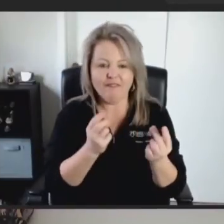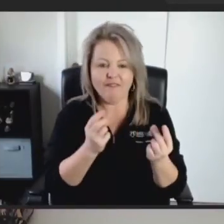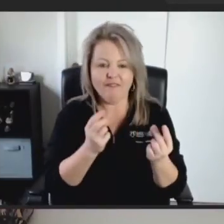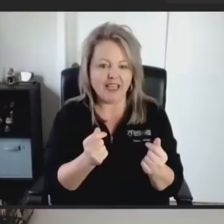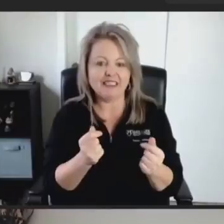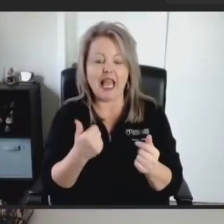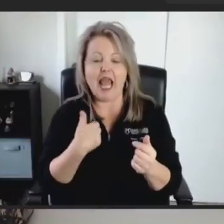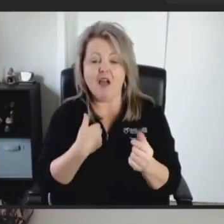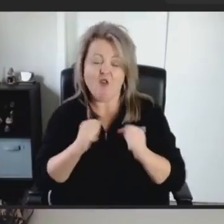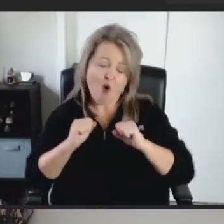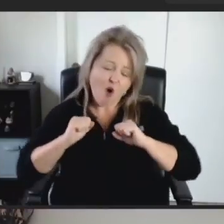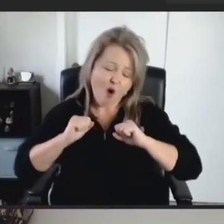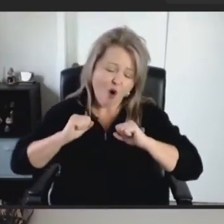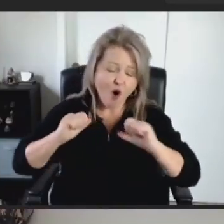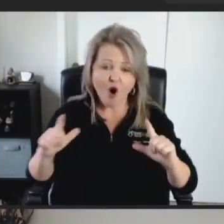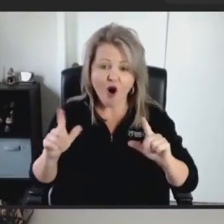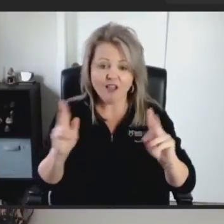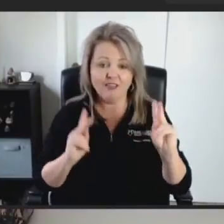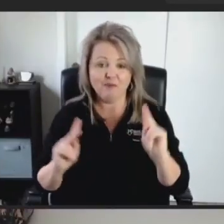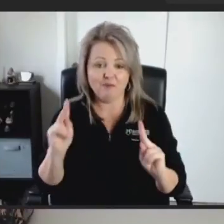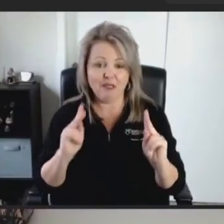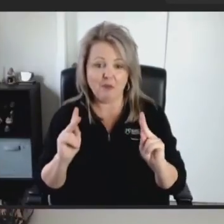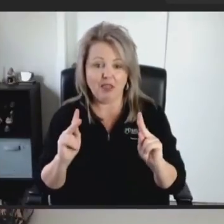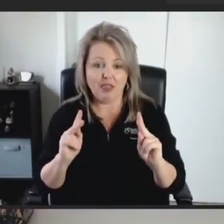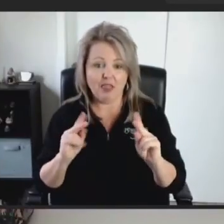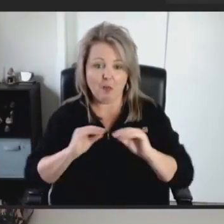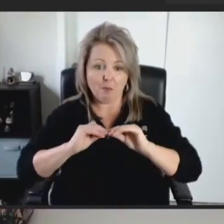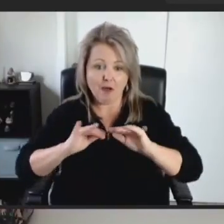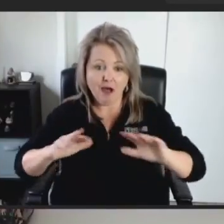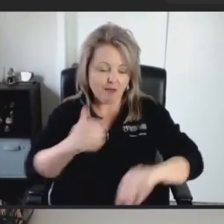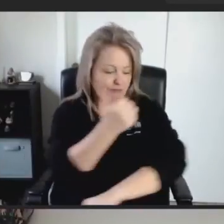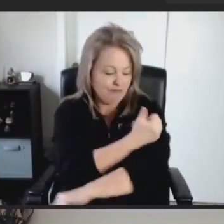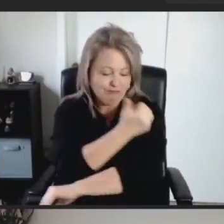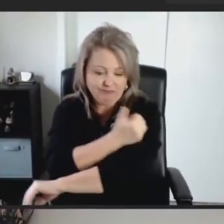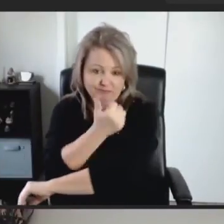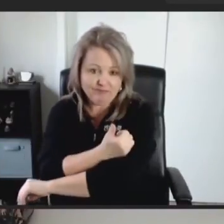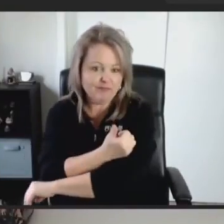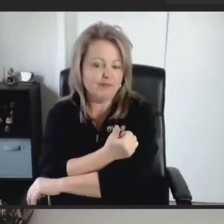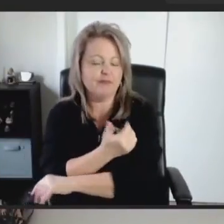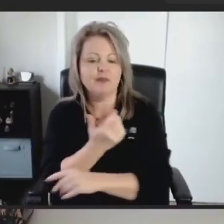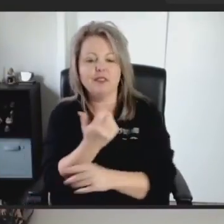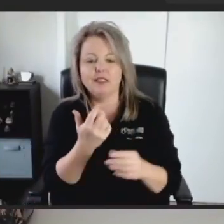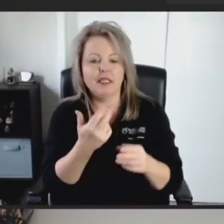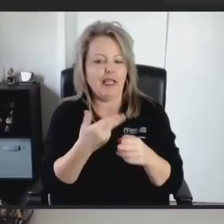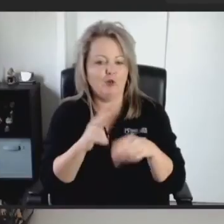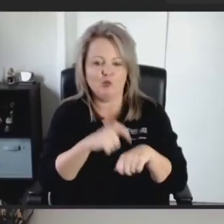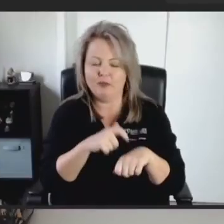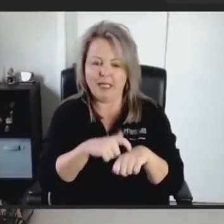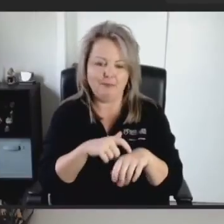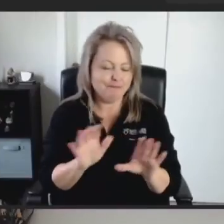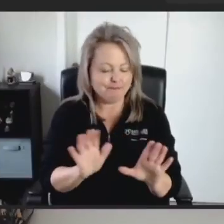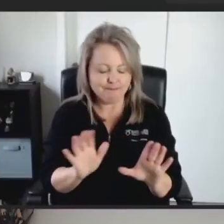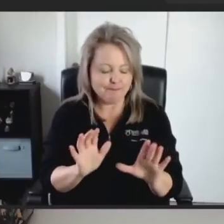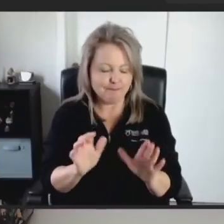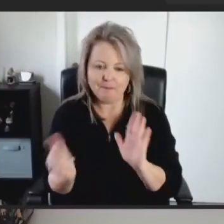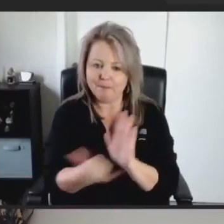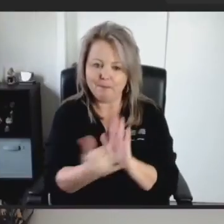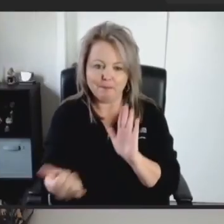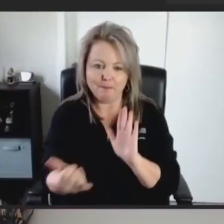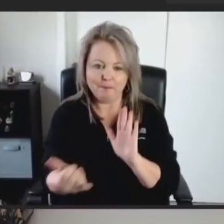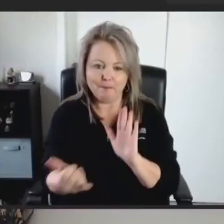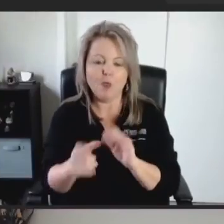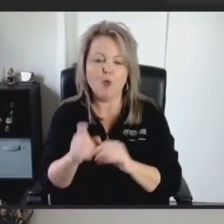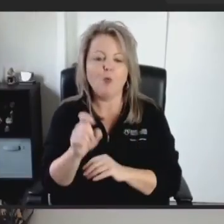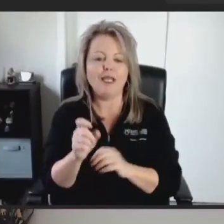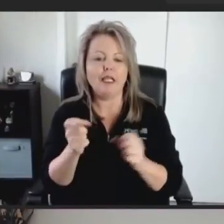7.2 billion or 350 million doses or whatever we need in the state in such a short time frame. We actually need several vaccines